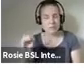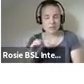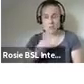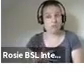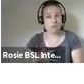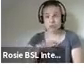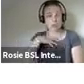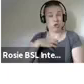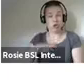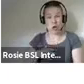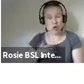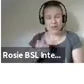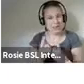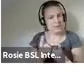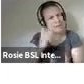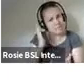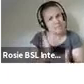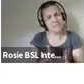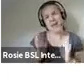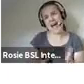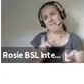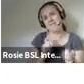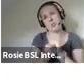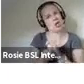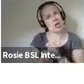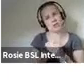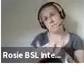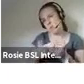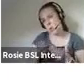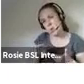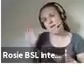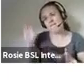needs to be changed and stepped up in the coming years.